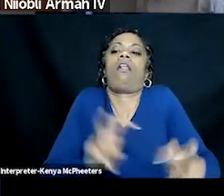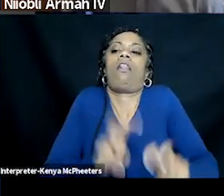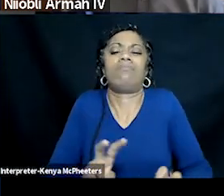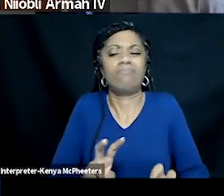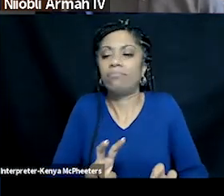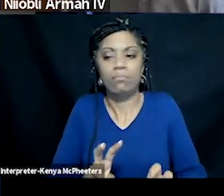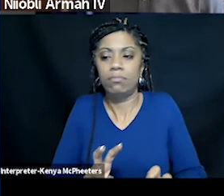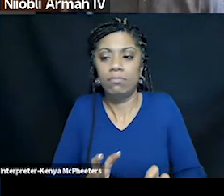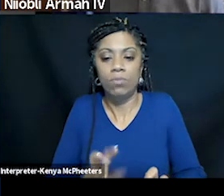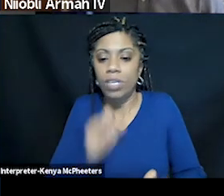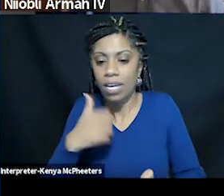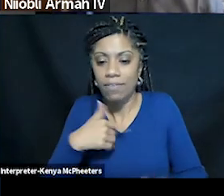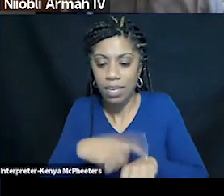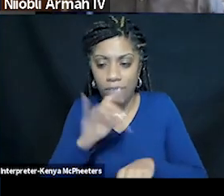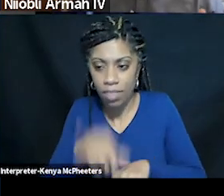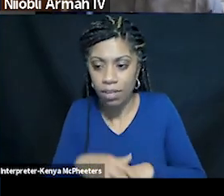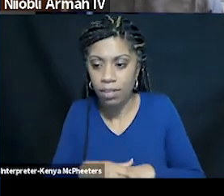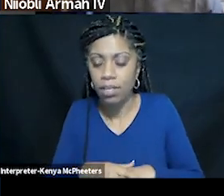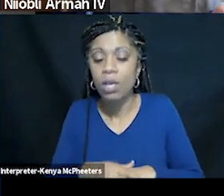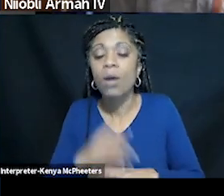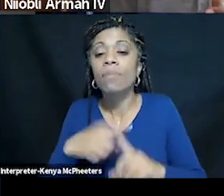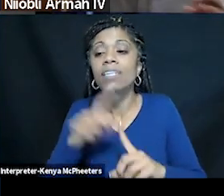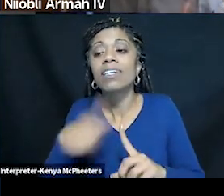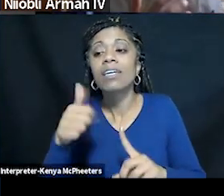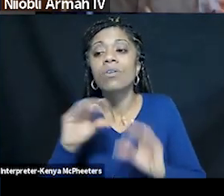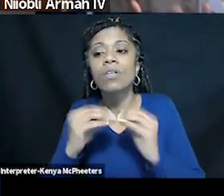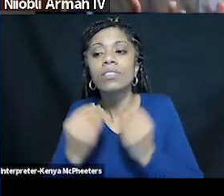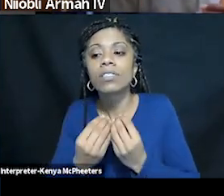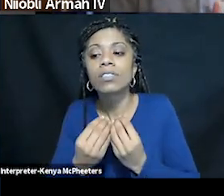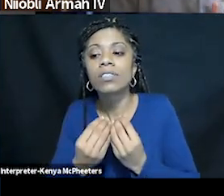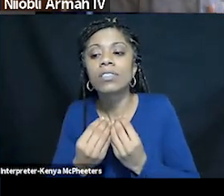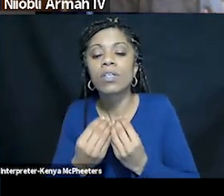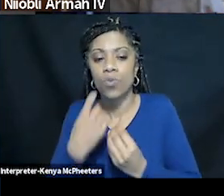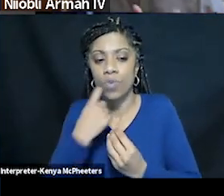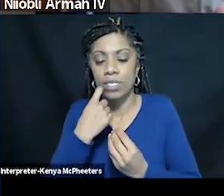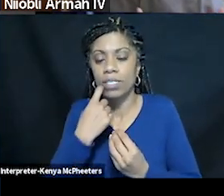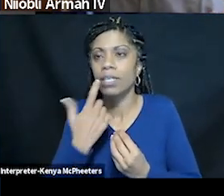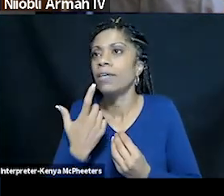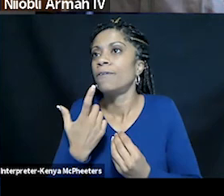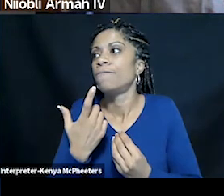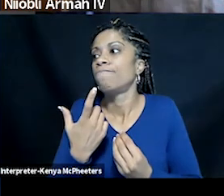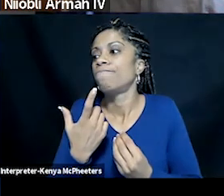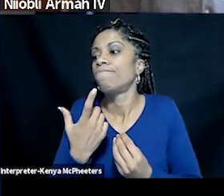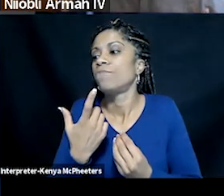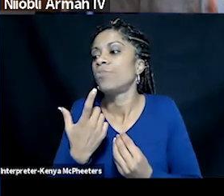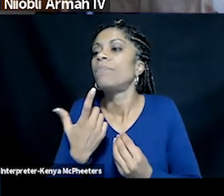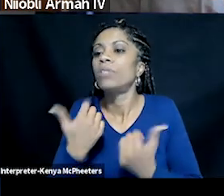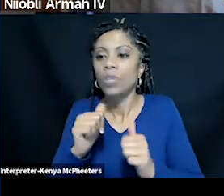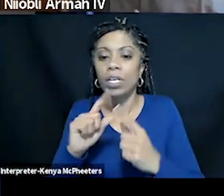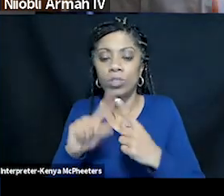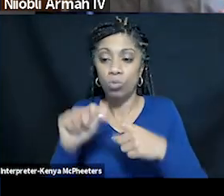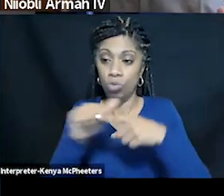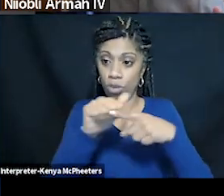and this is some of the other work we've been doing with organizations, is that we've recently been taking an organization through some equity training. And